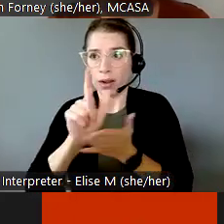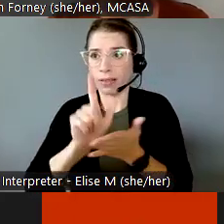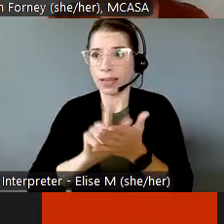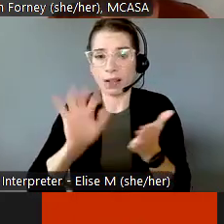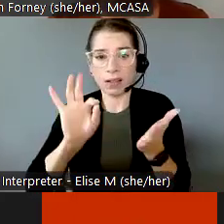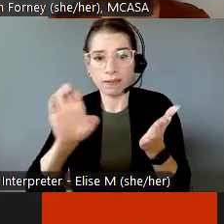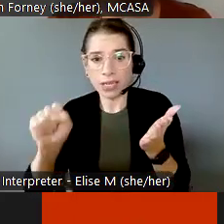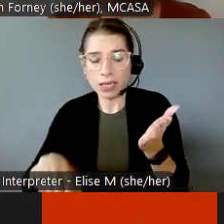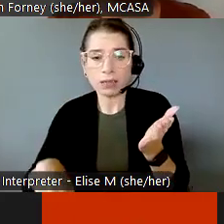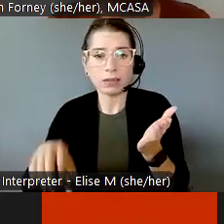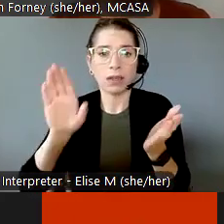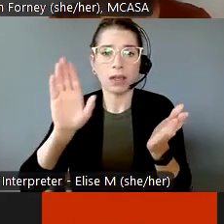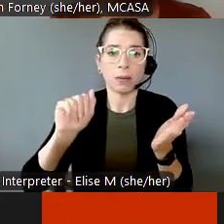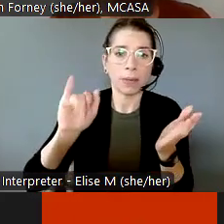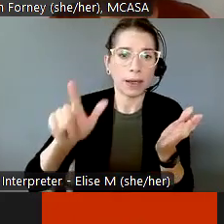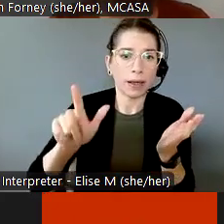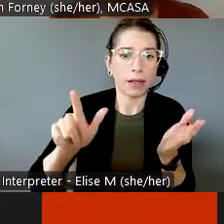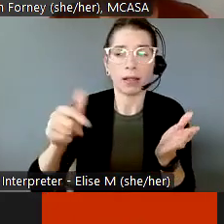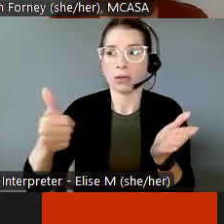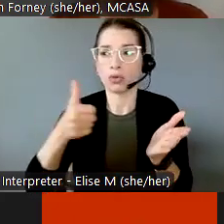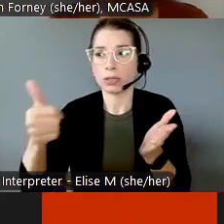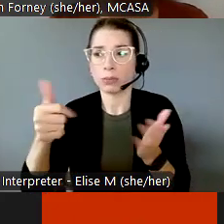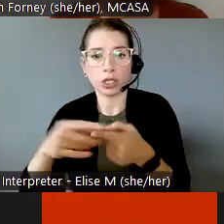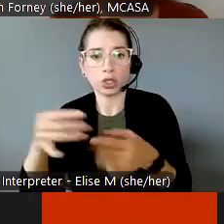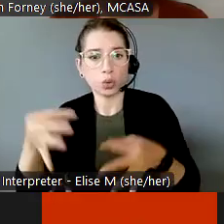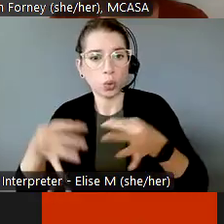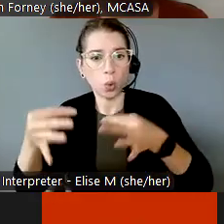or bail or transportation to court.